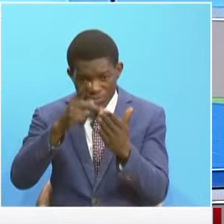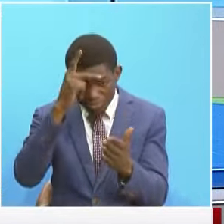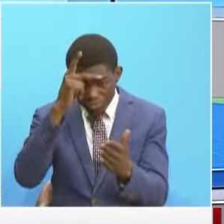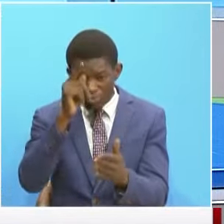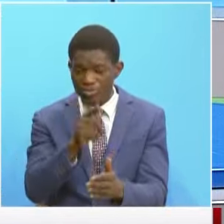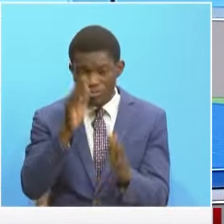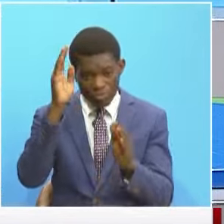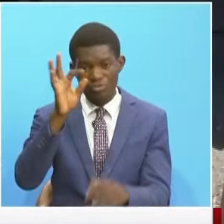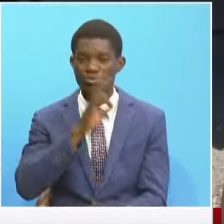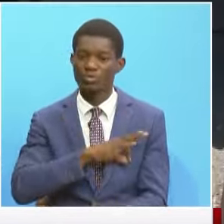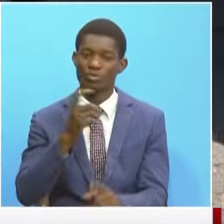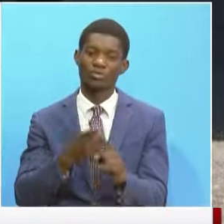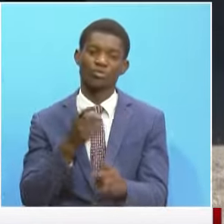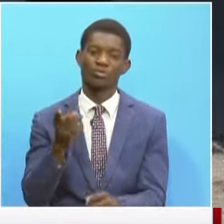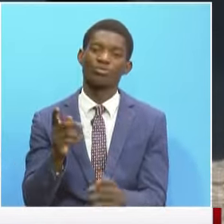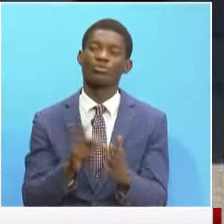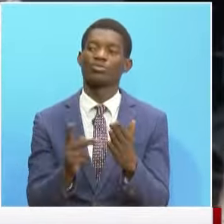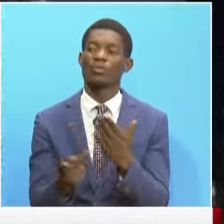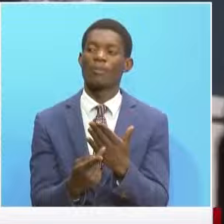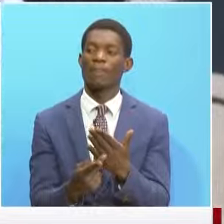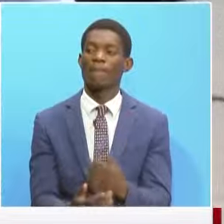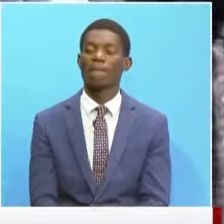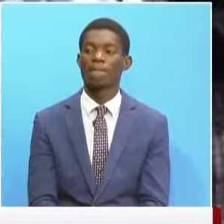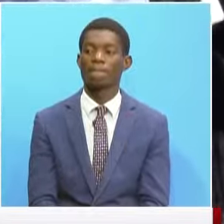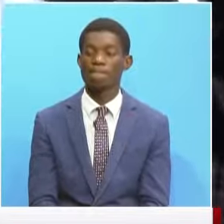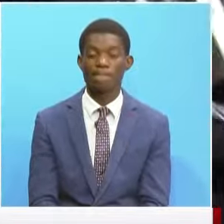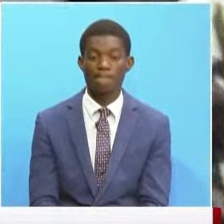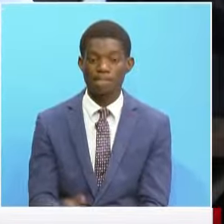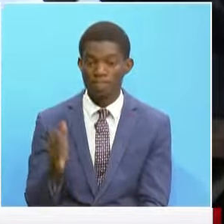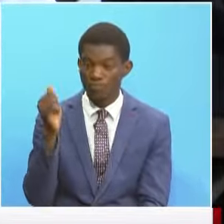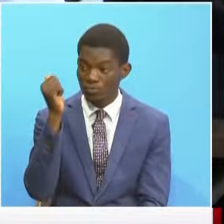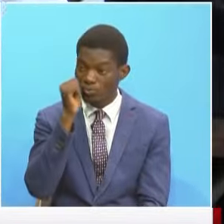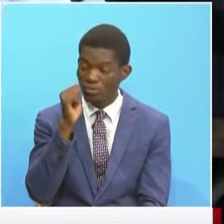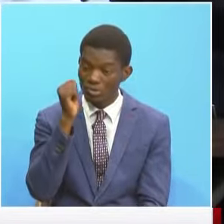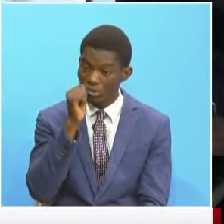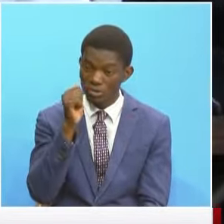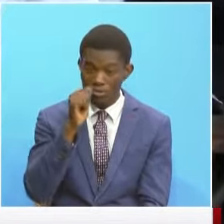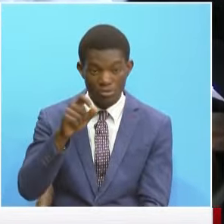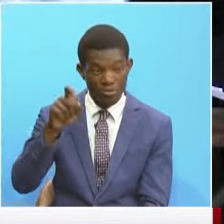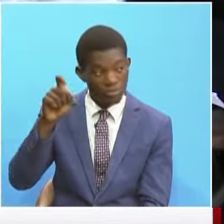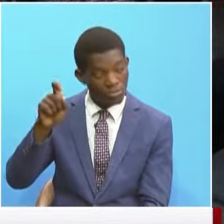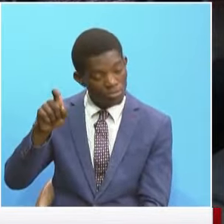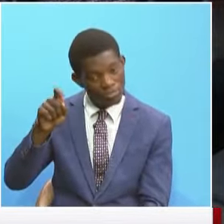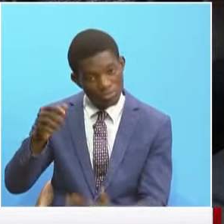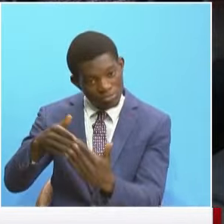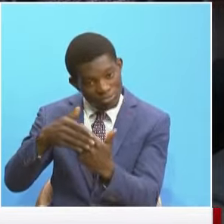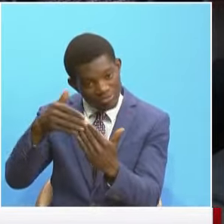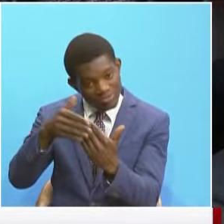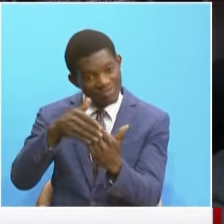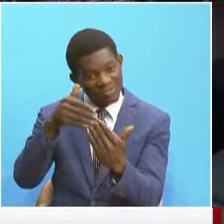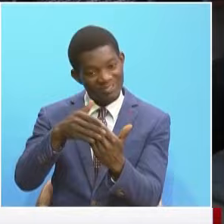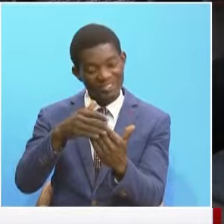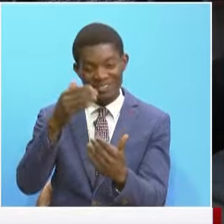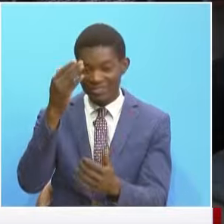in the following report. A girl child needs to be taken care of in education, so as to attain equal